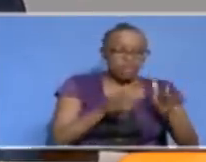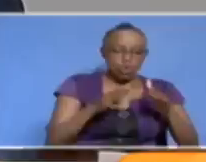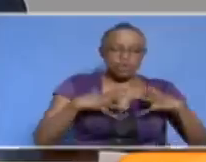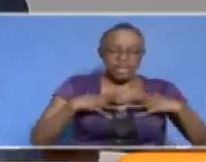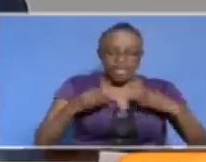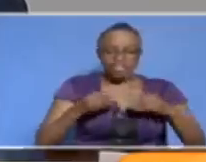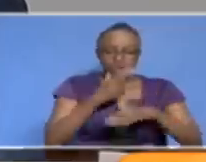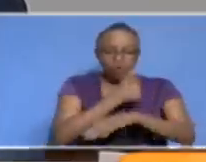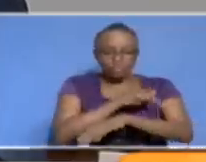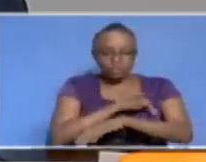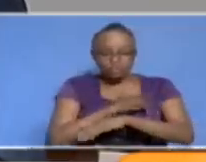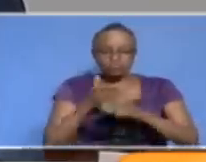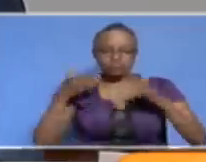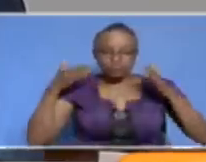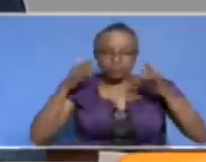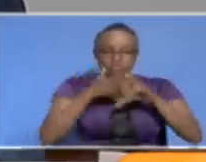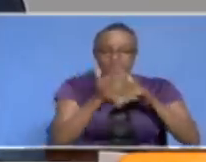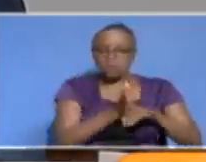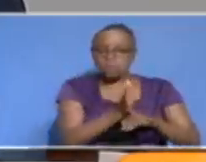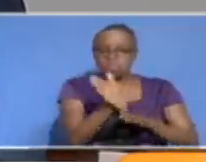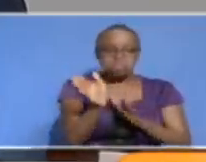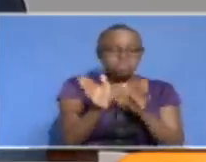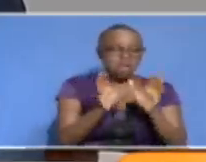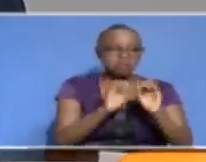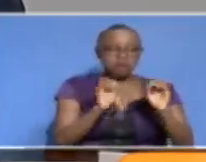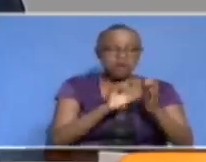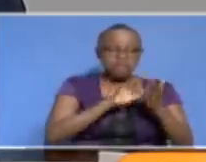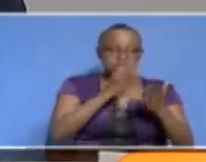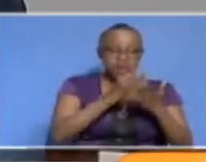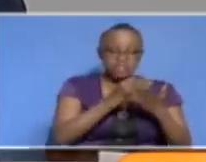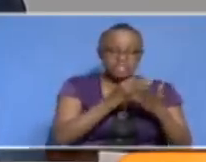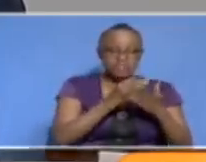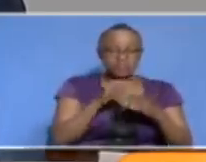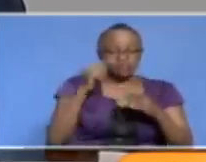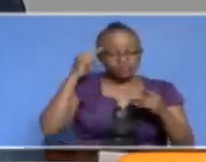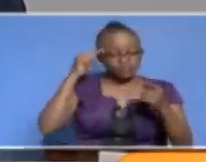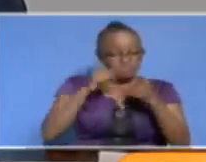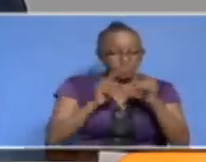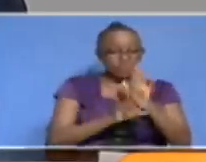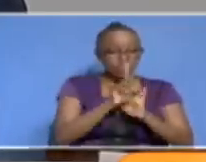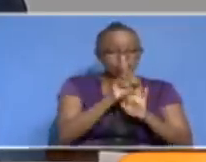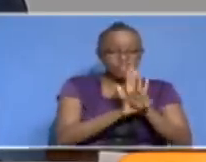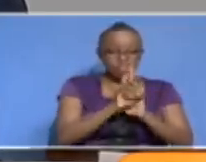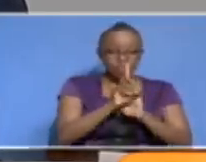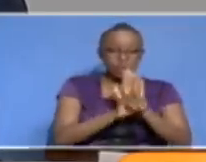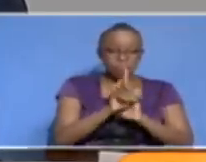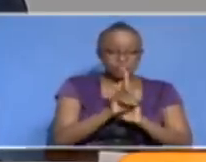will go to hospitals. We'll never divert funds meant for development